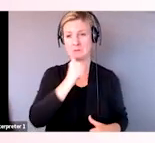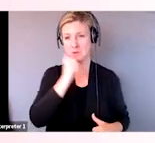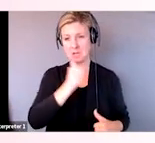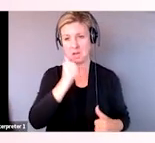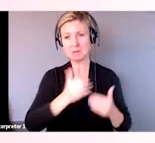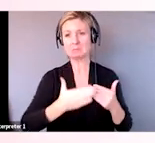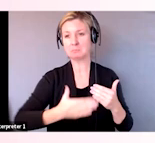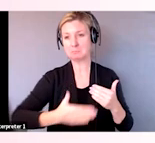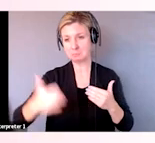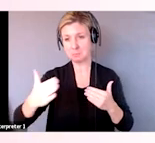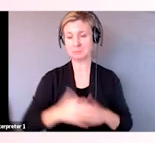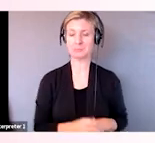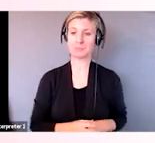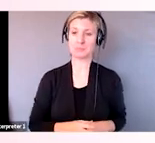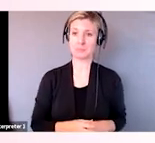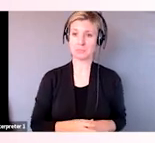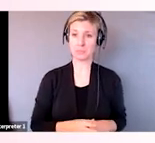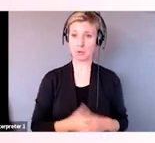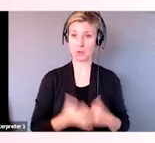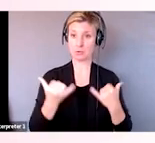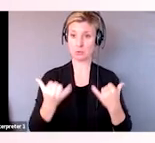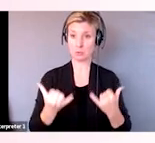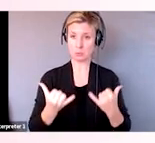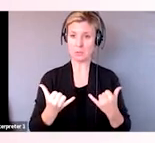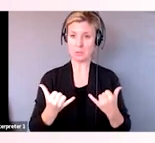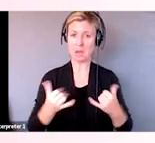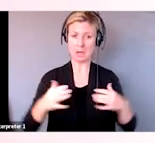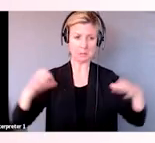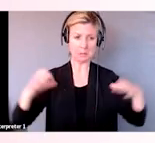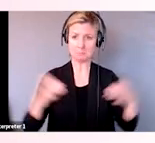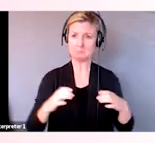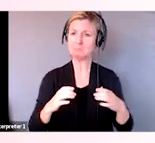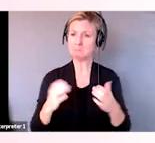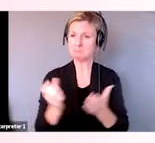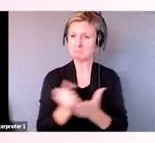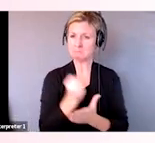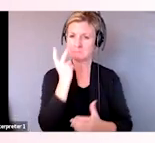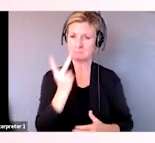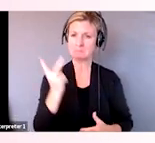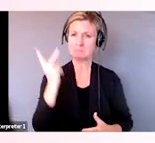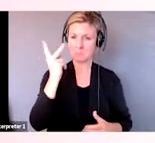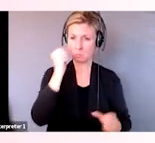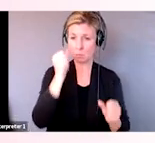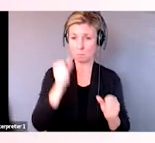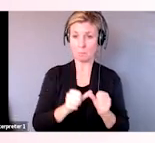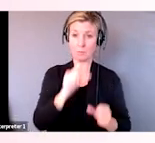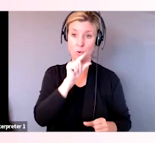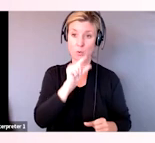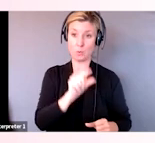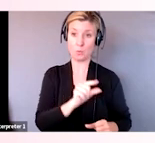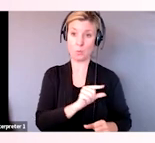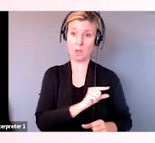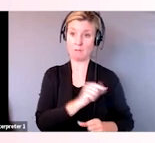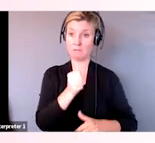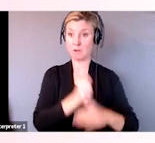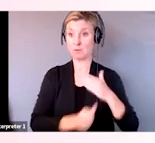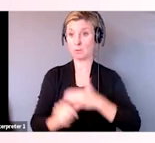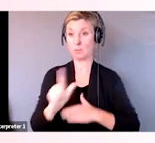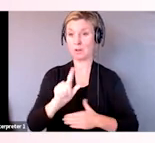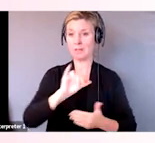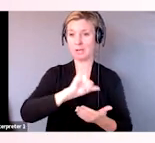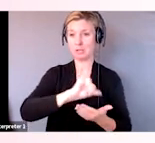for today's event, we are reminded that Guelph is situated on treaty land that is steeped in